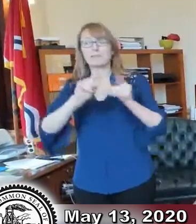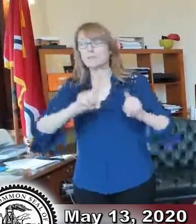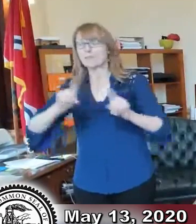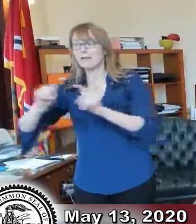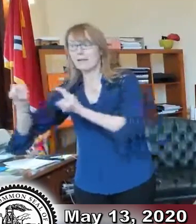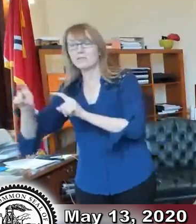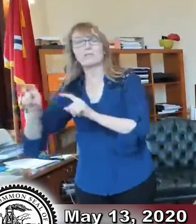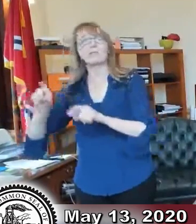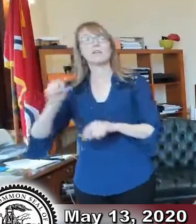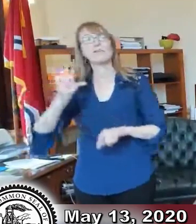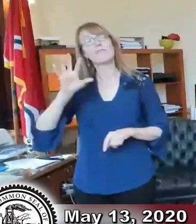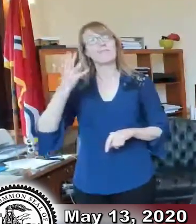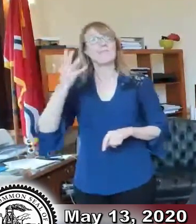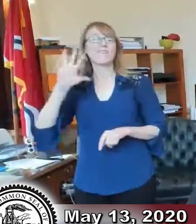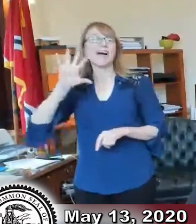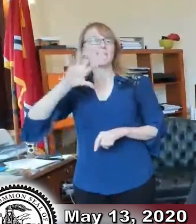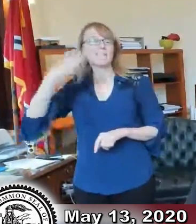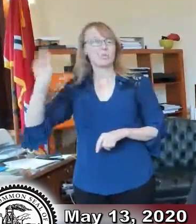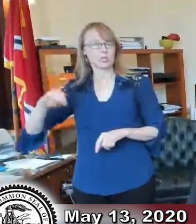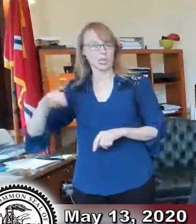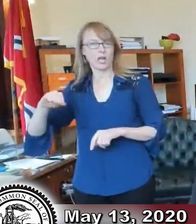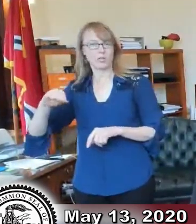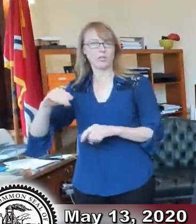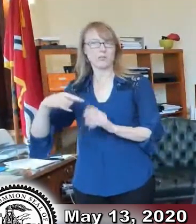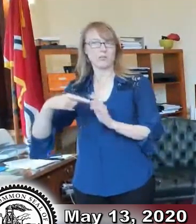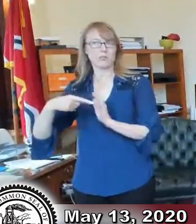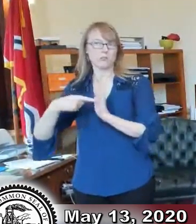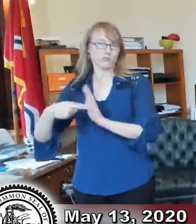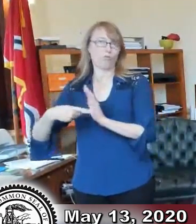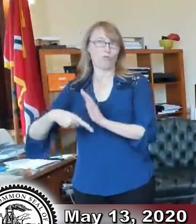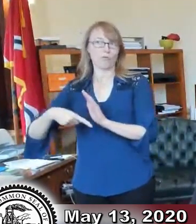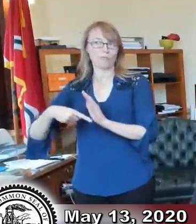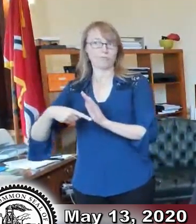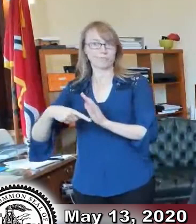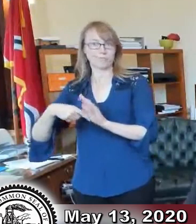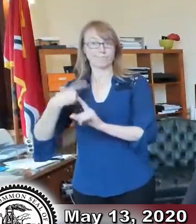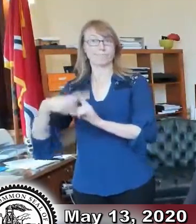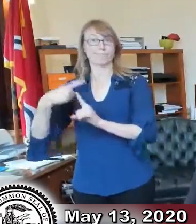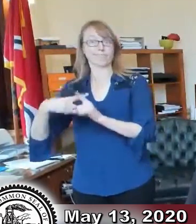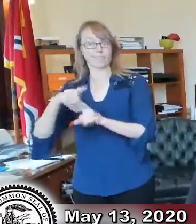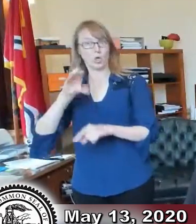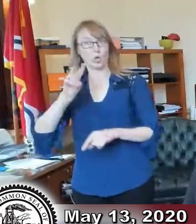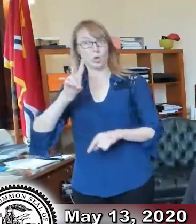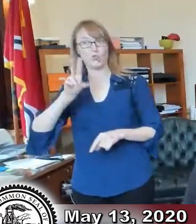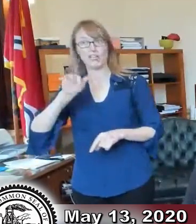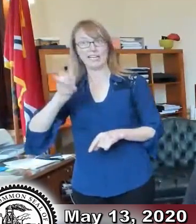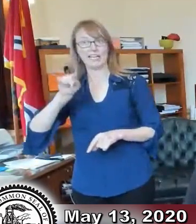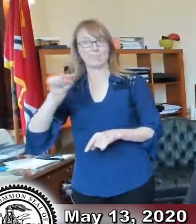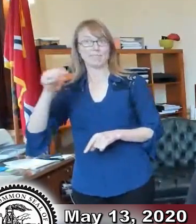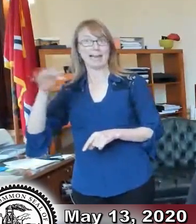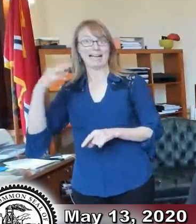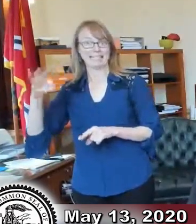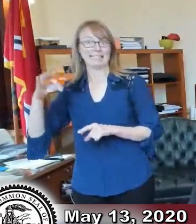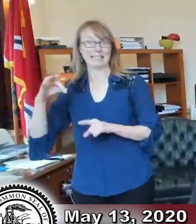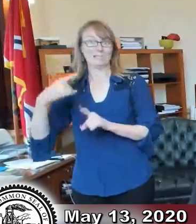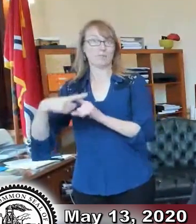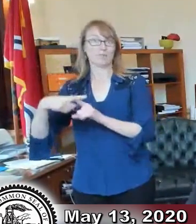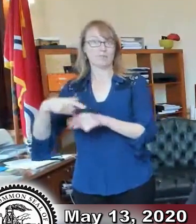That's just the people that have had tests. And I know that what you want to know, and frankly what I want to know, is what is it county by